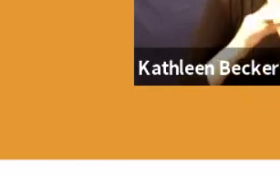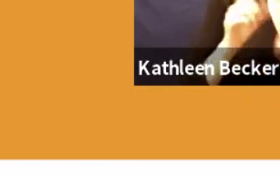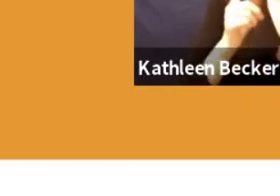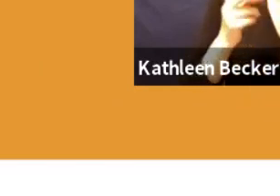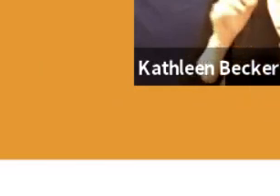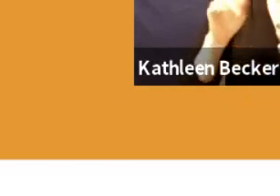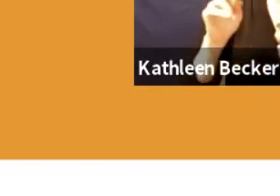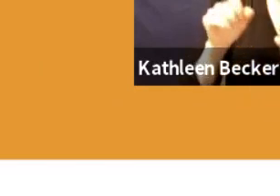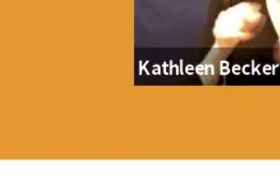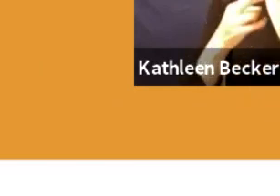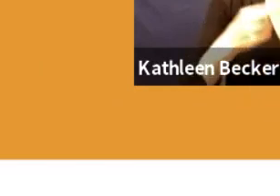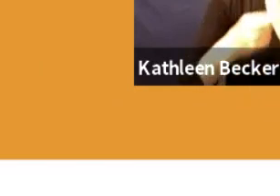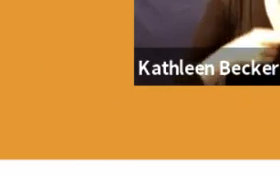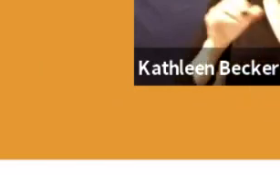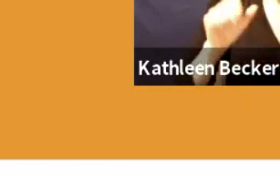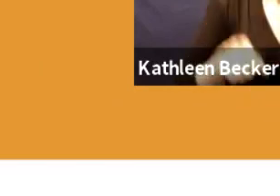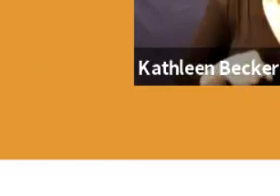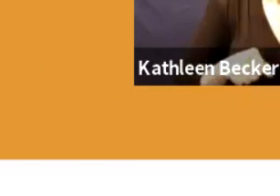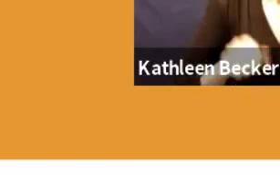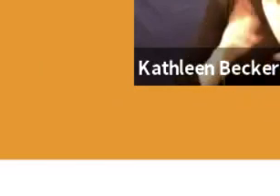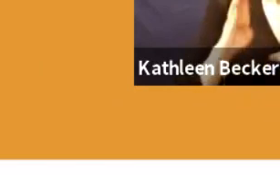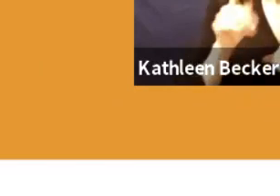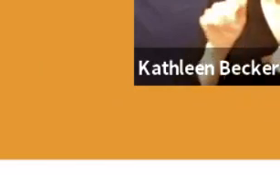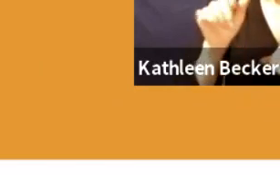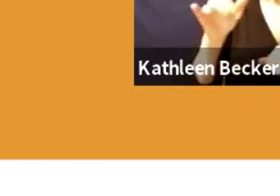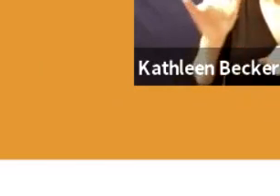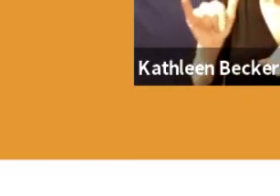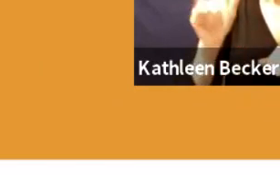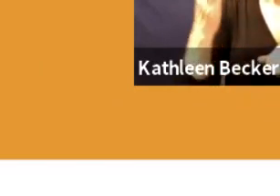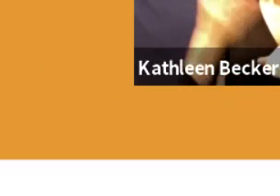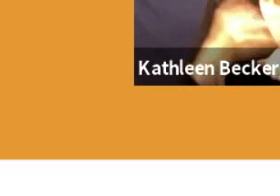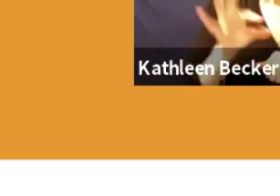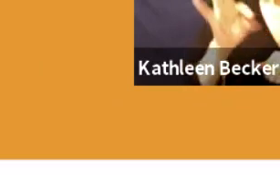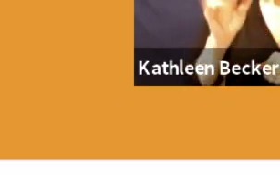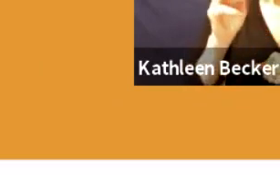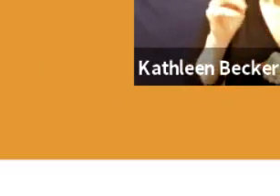able to register by going to